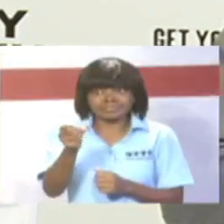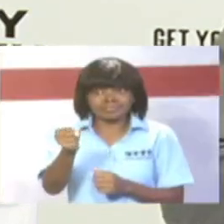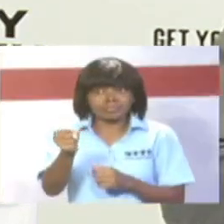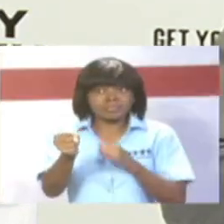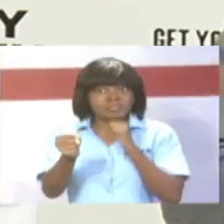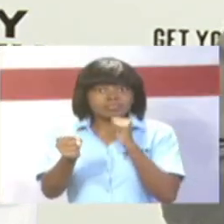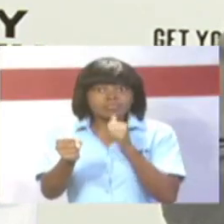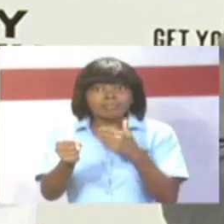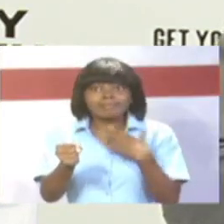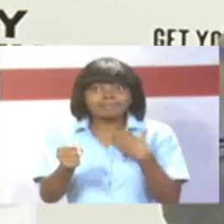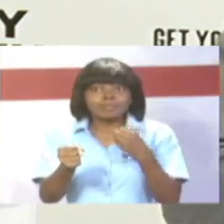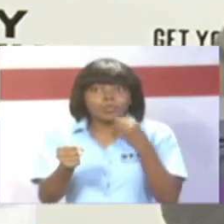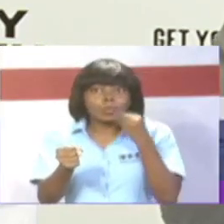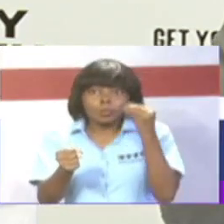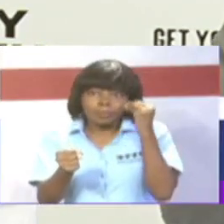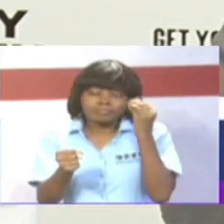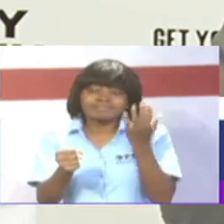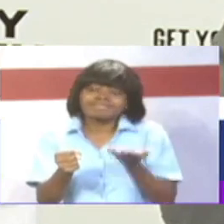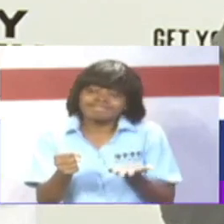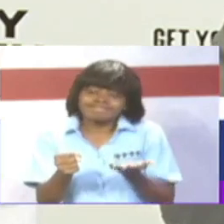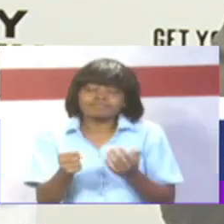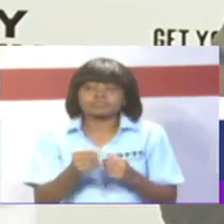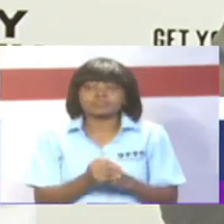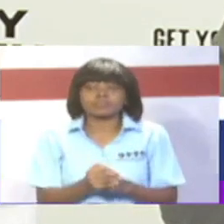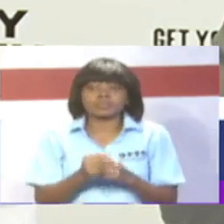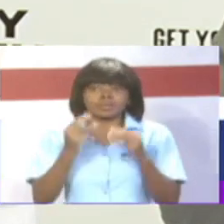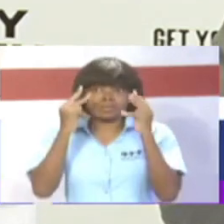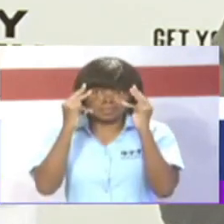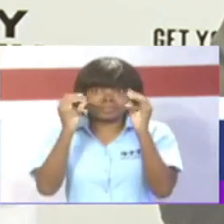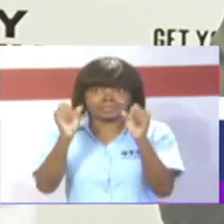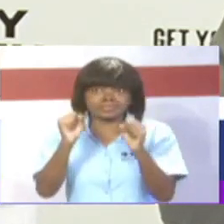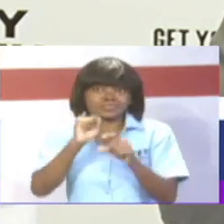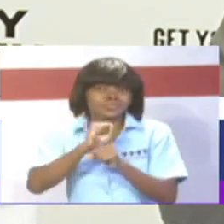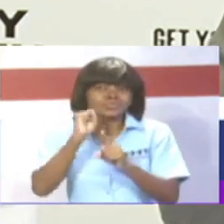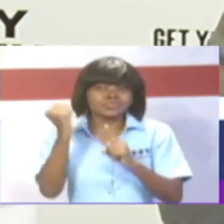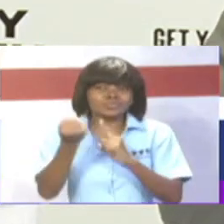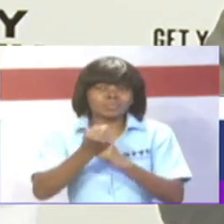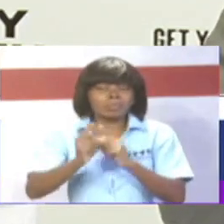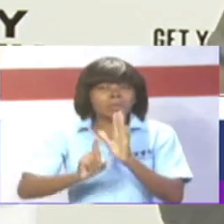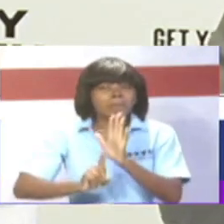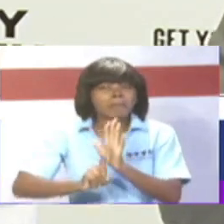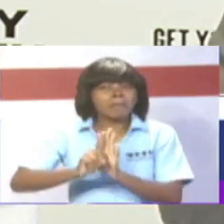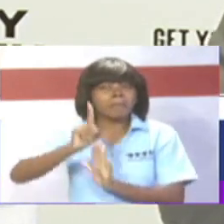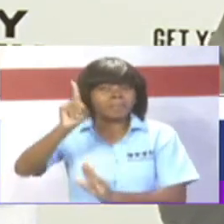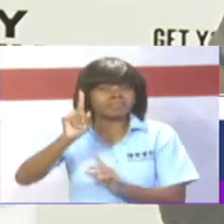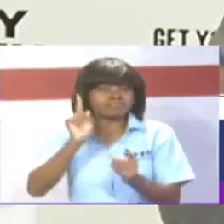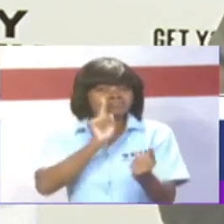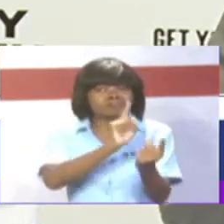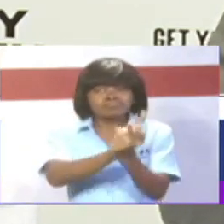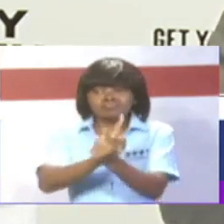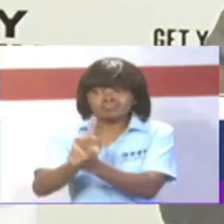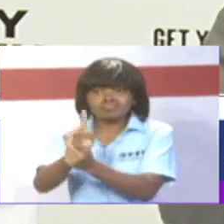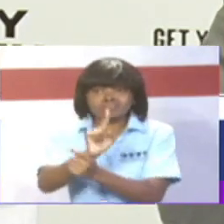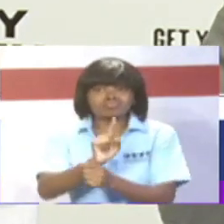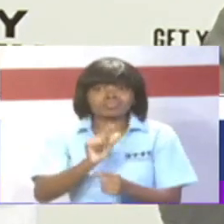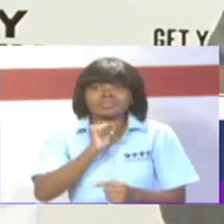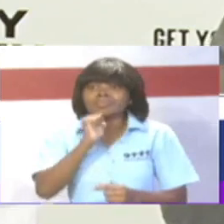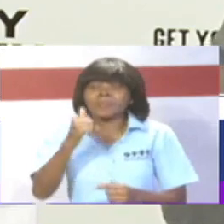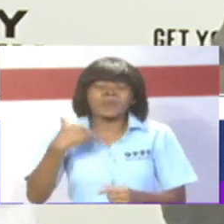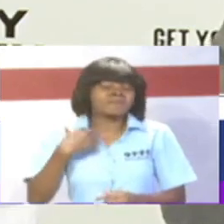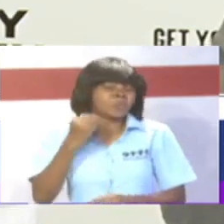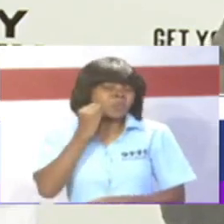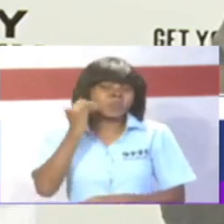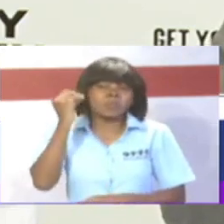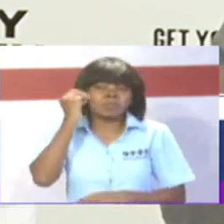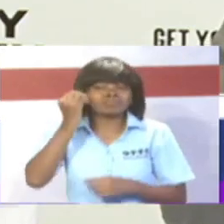ministries that interface with and interact with the socially displaced in terms of providing shelter and